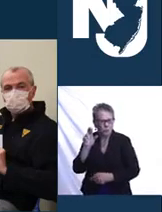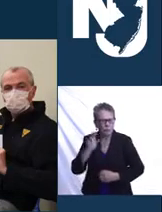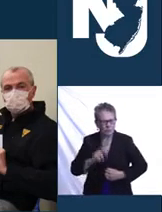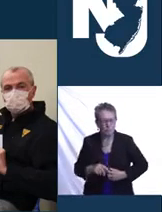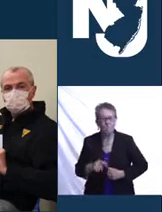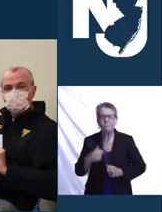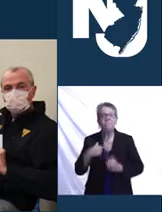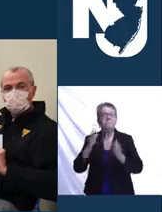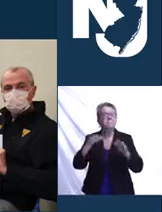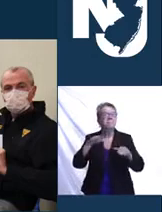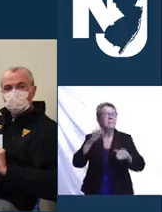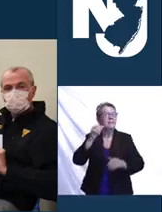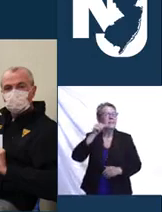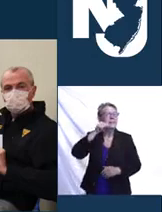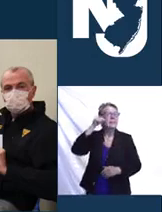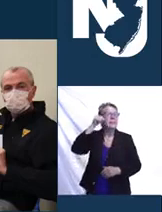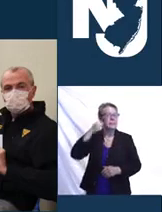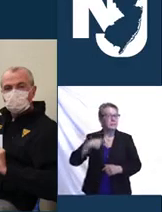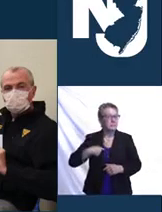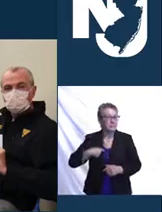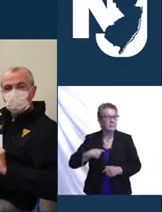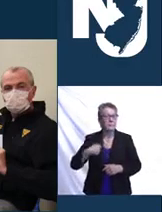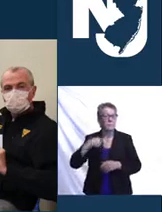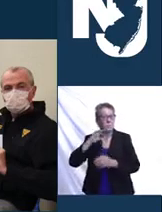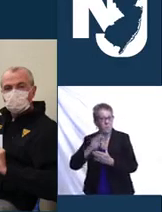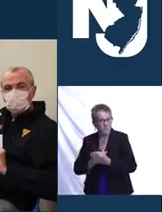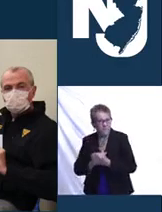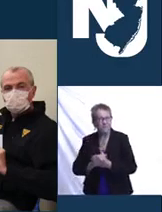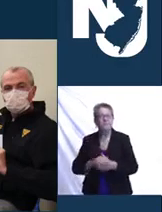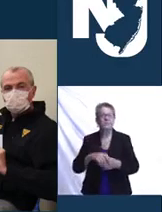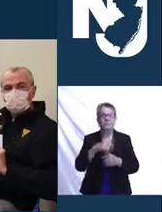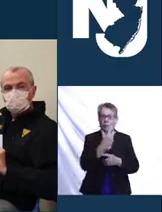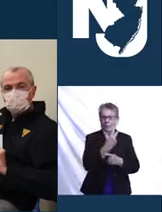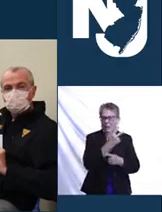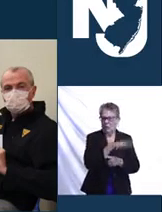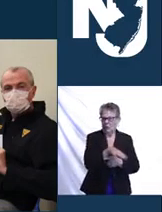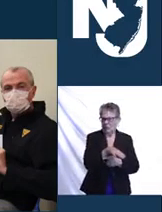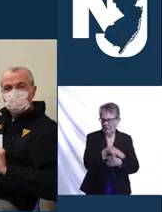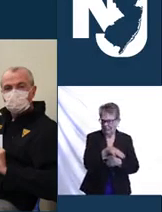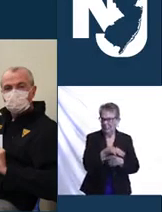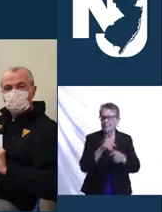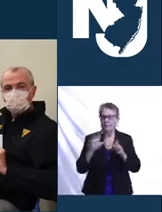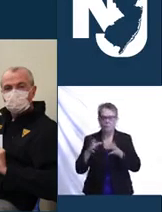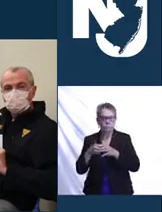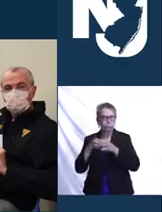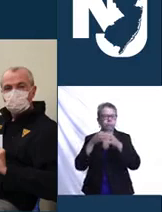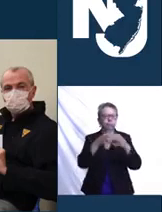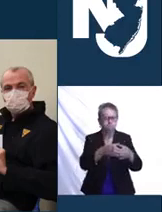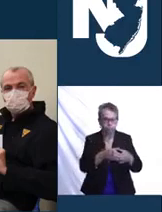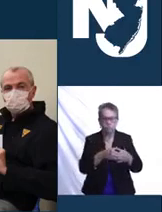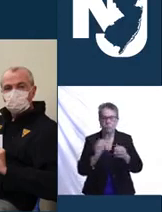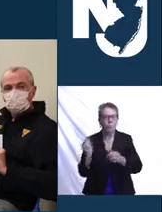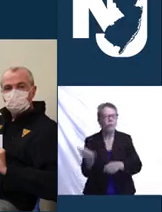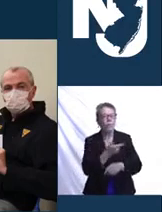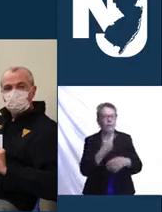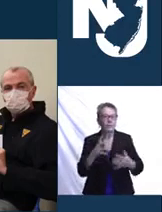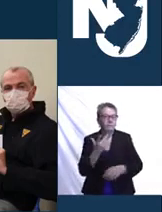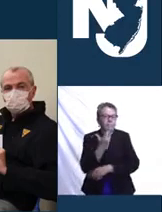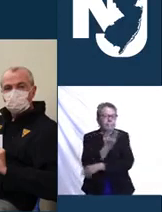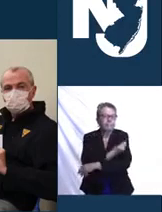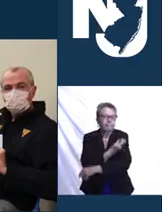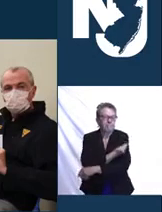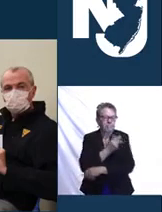4 kids to protect ourselves against any waning immunity. Our 4th child will get his on Wednesday. By the